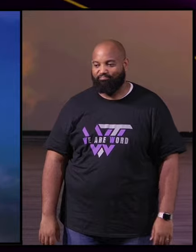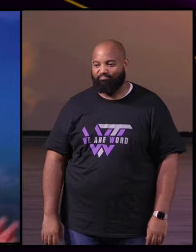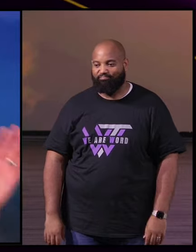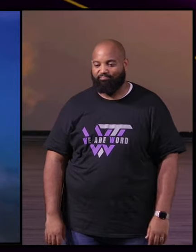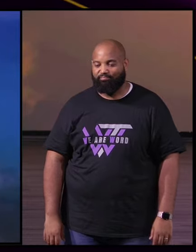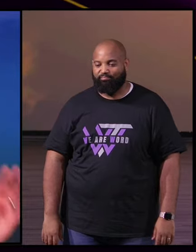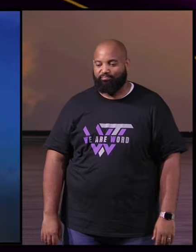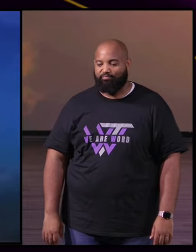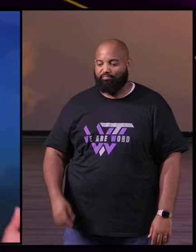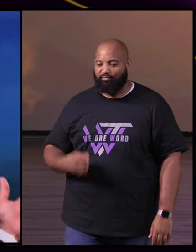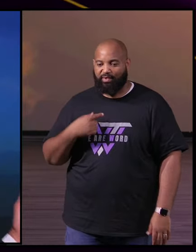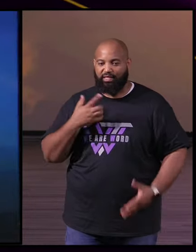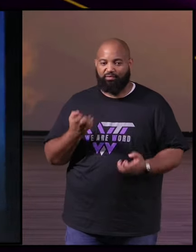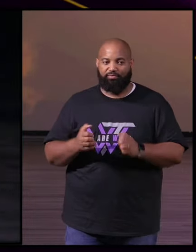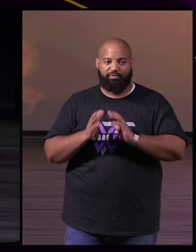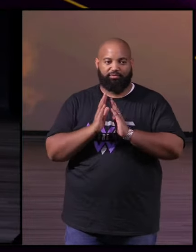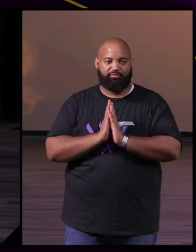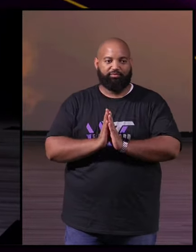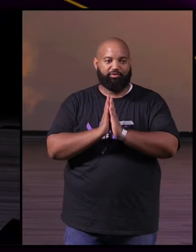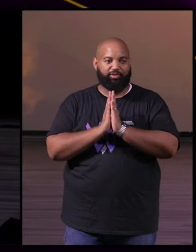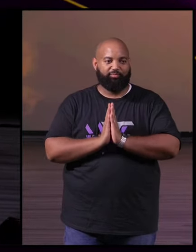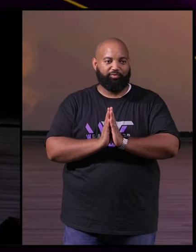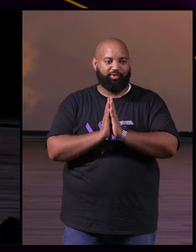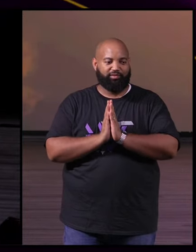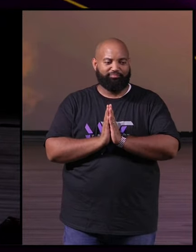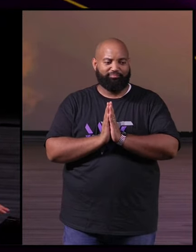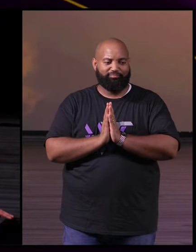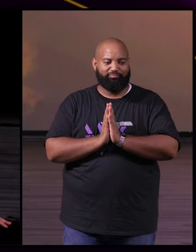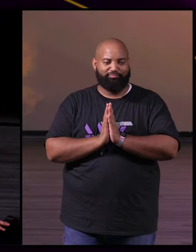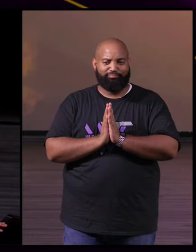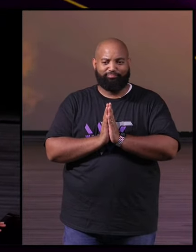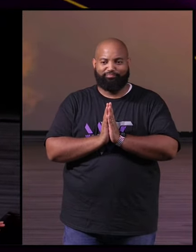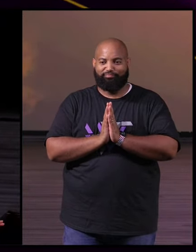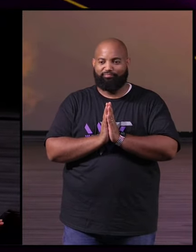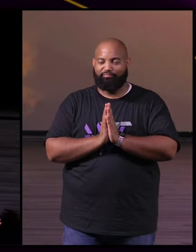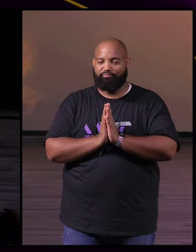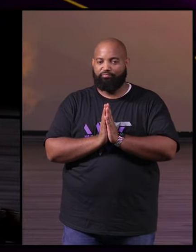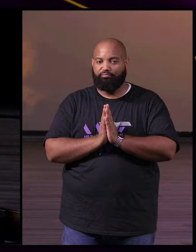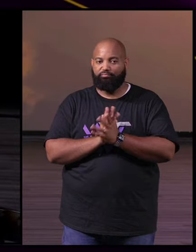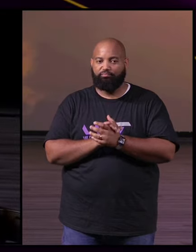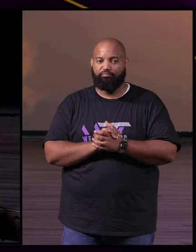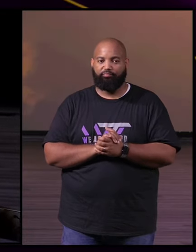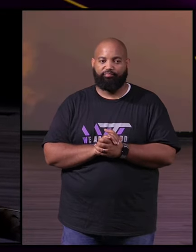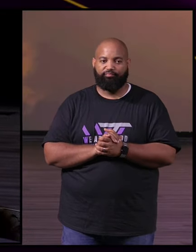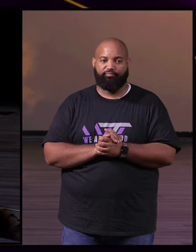So I want to pray. I'm sorry I didn't have a whole lot of shouting material today.